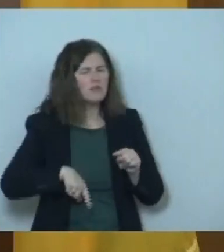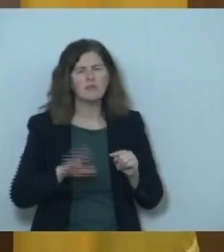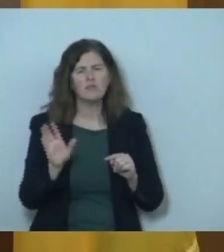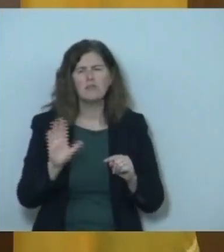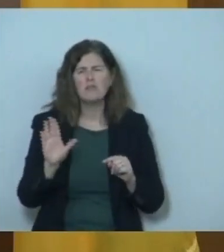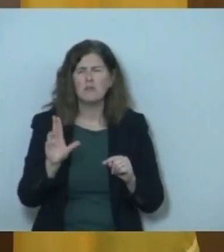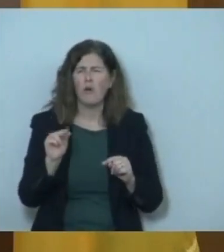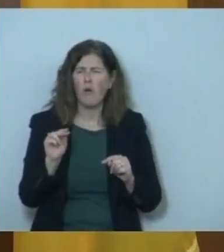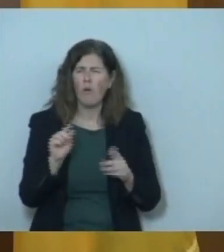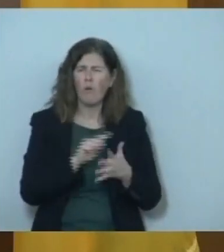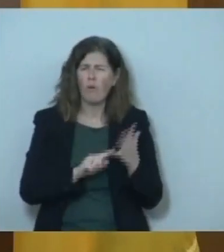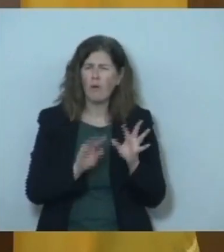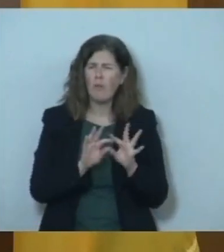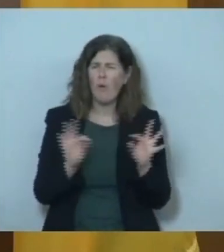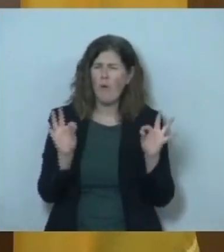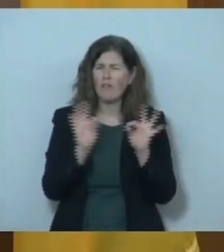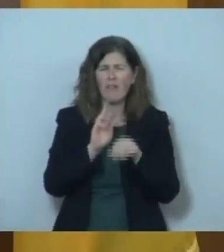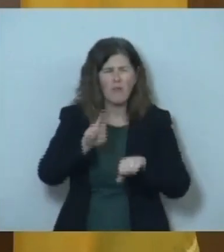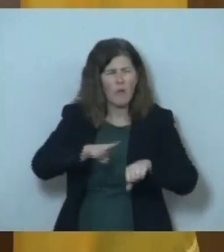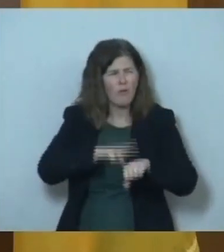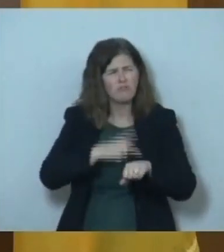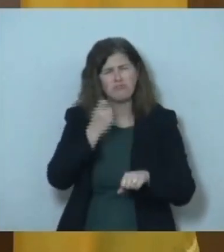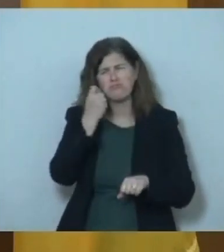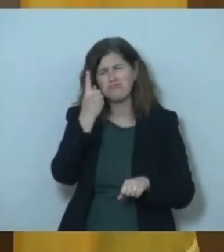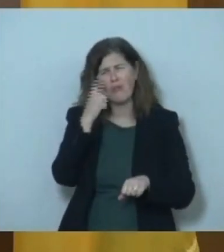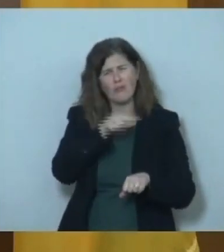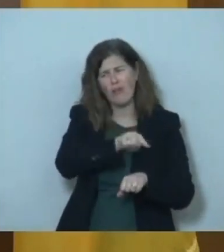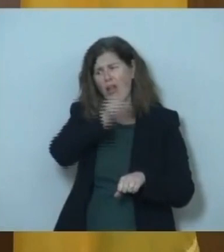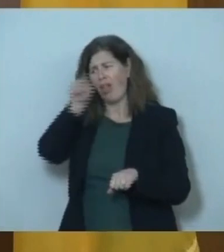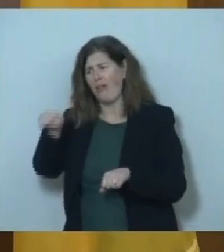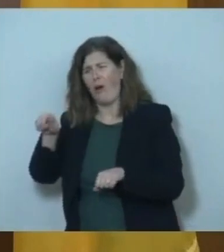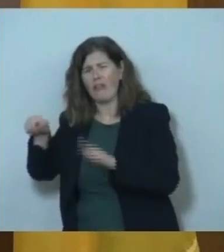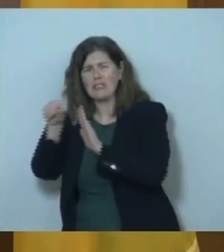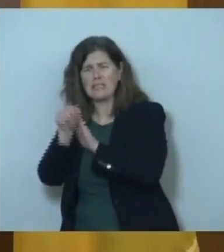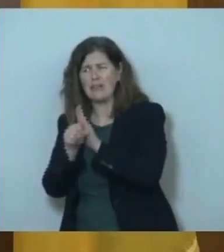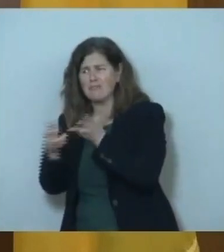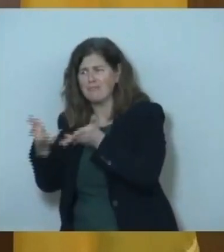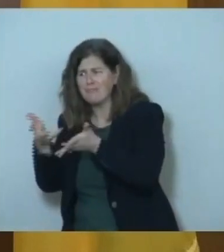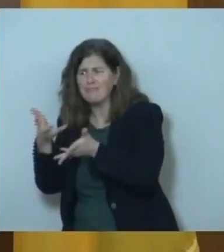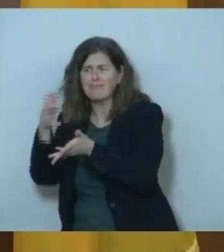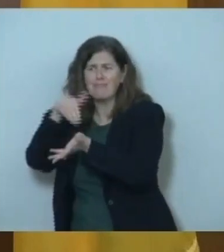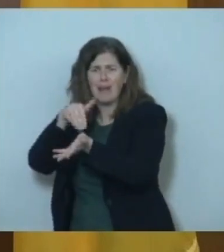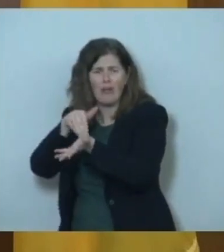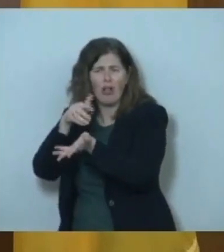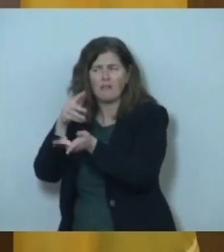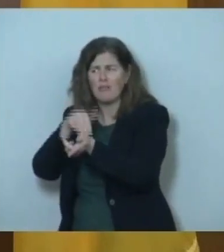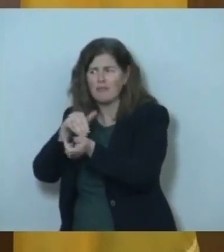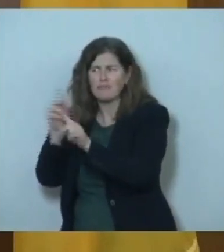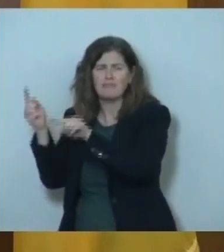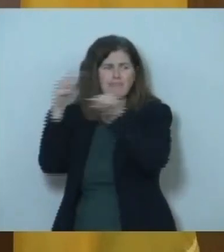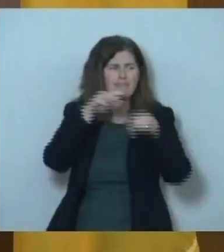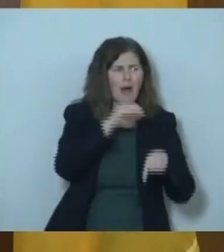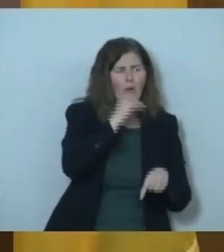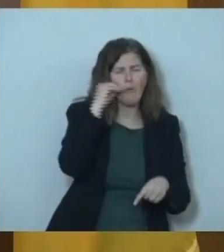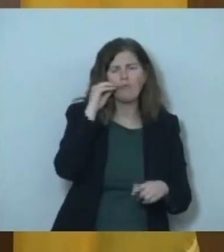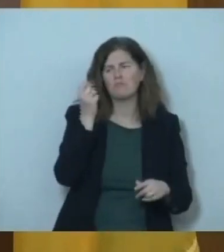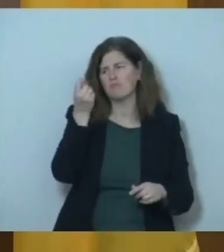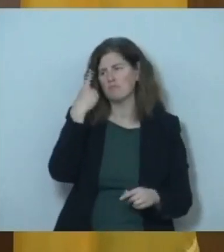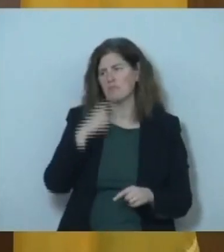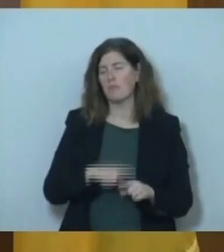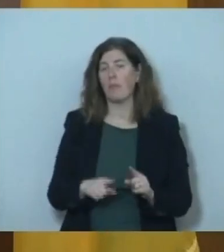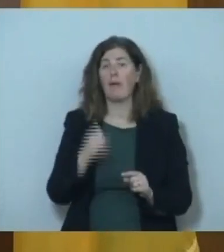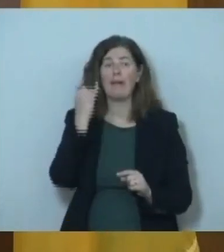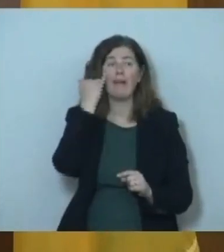are all things that, of course, we understand that New Mexicans have to be engaged in. But if you have lunch